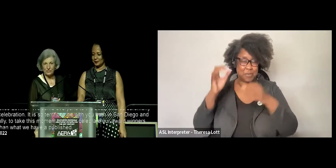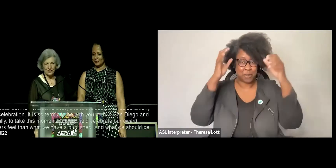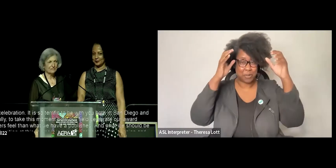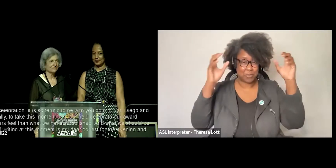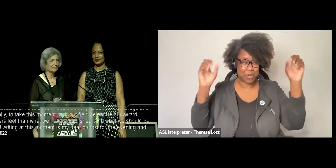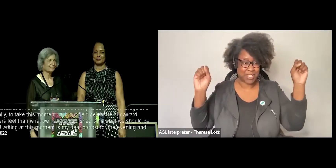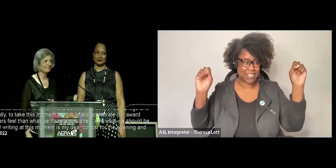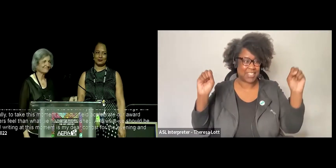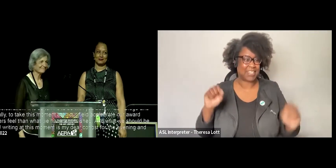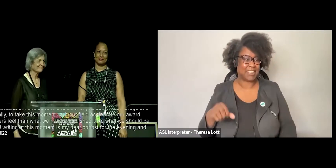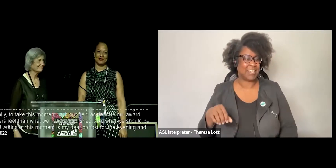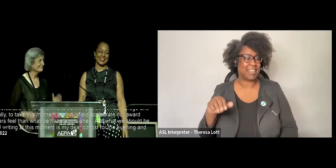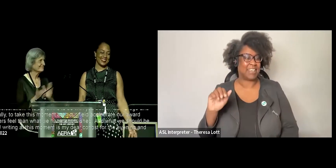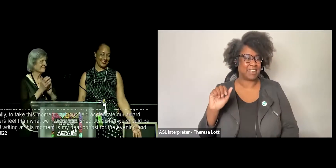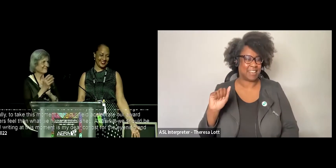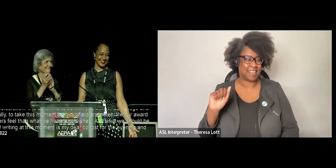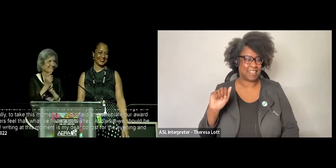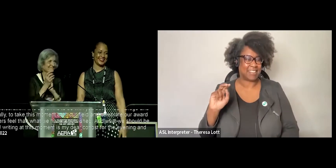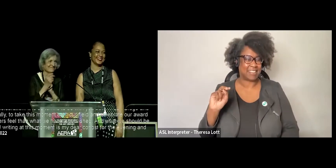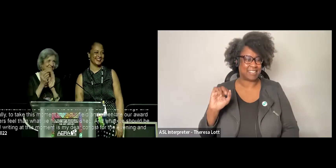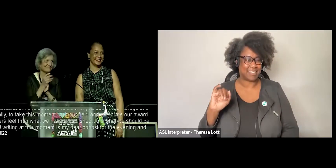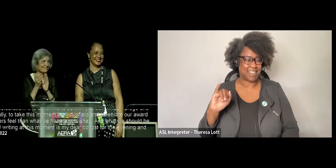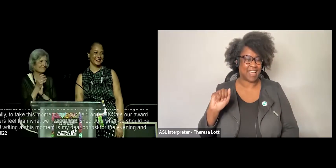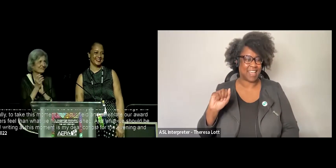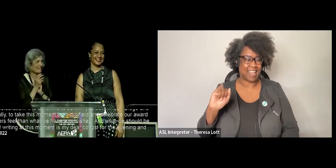Suad Nasir.